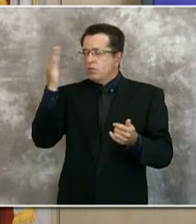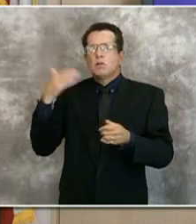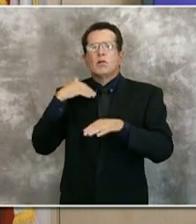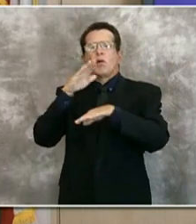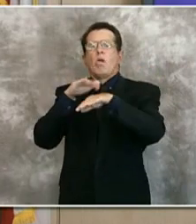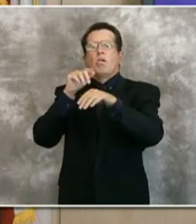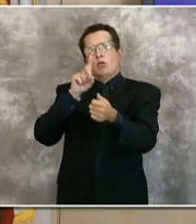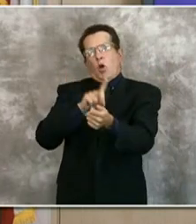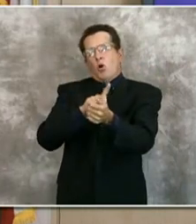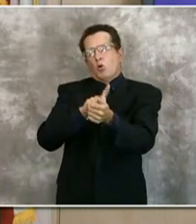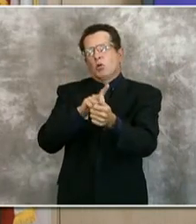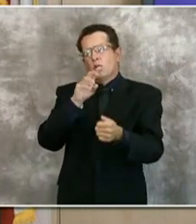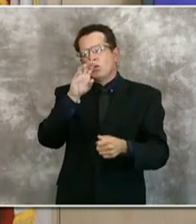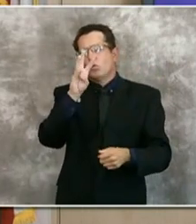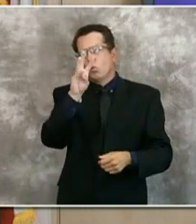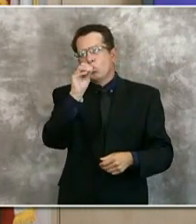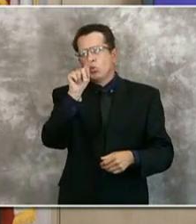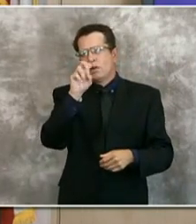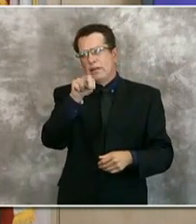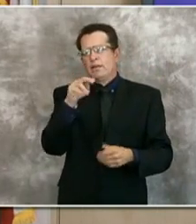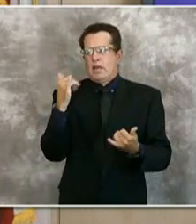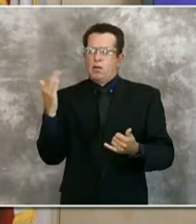more.